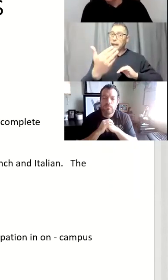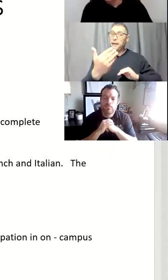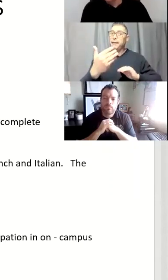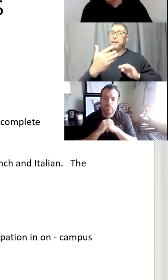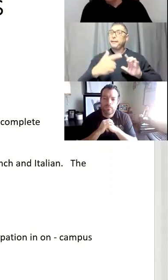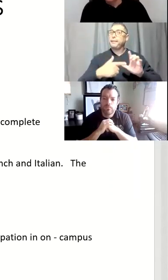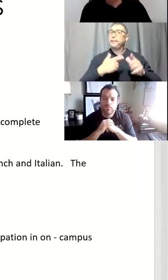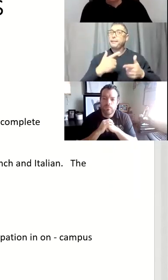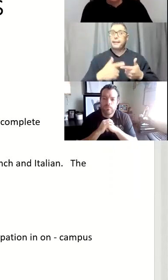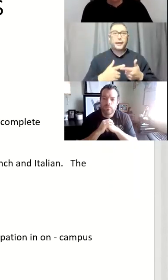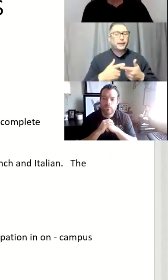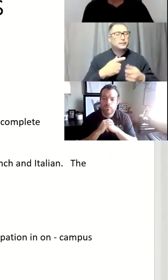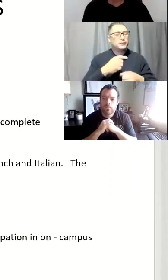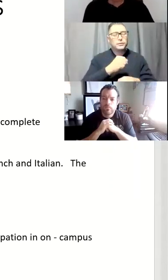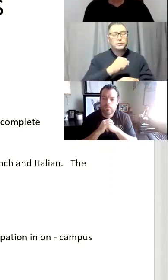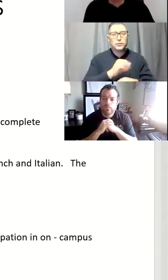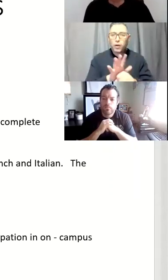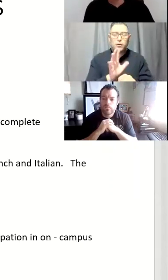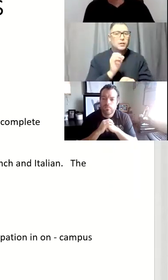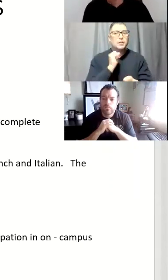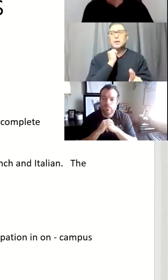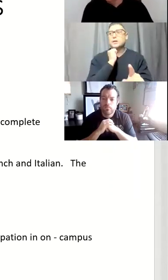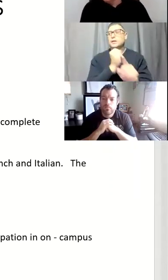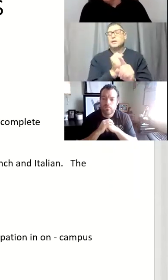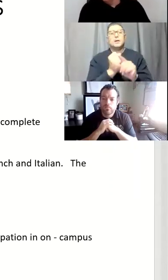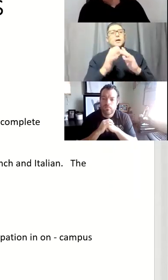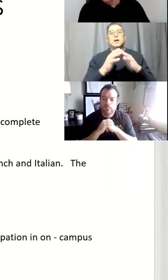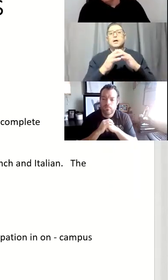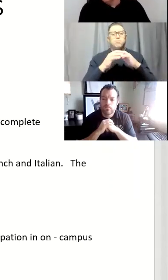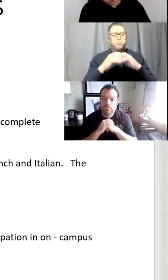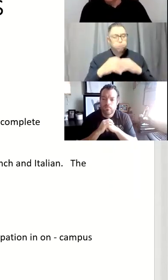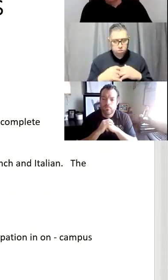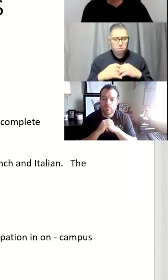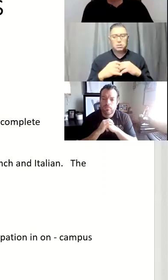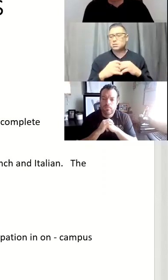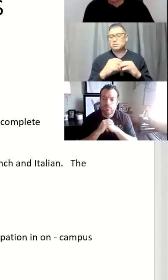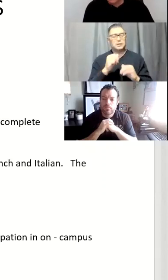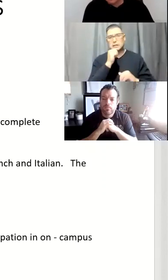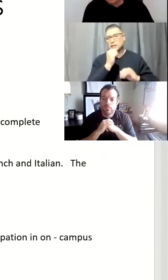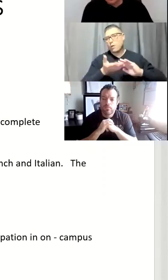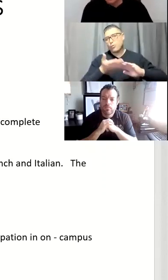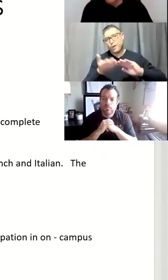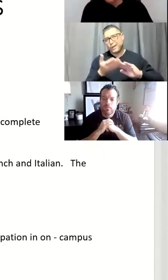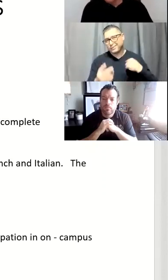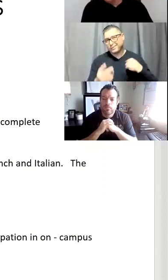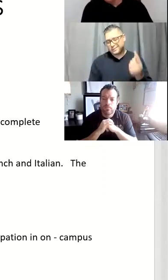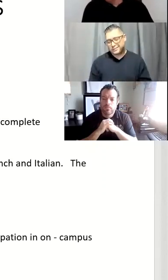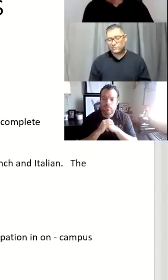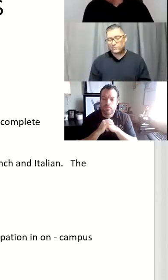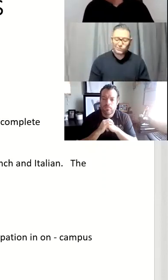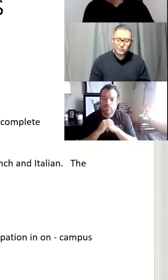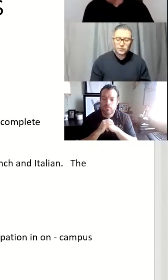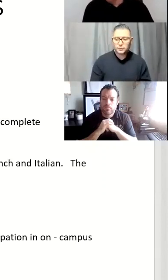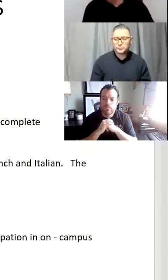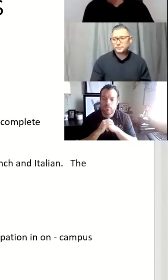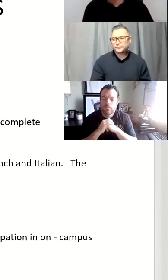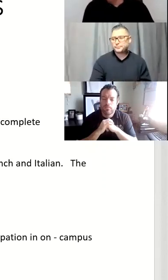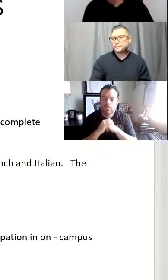as COVID has hit, that ASL club it has not been in existence since.